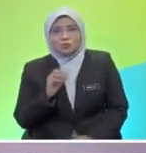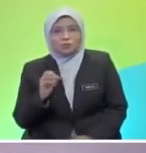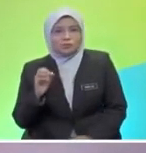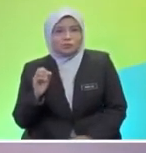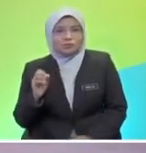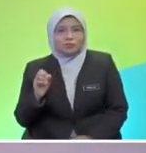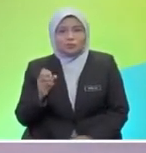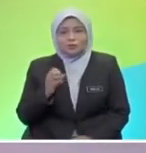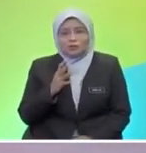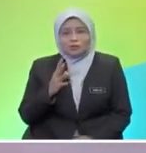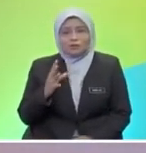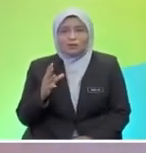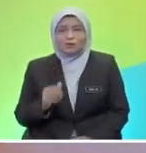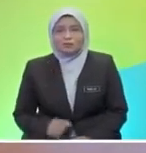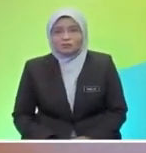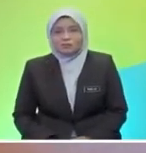Oh, wow.